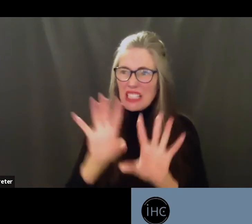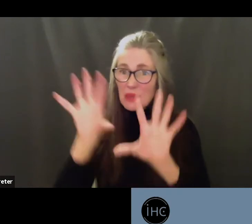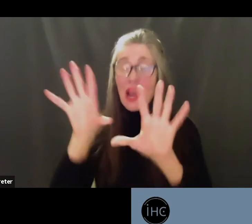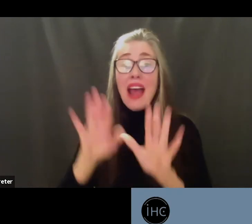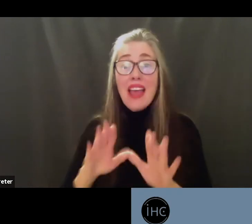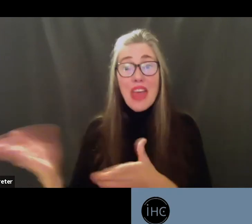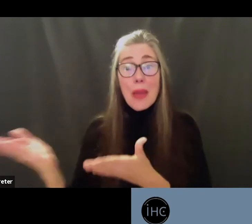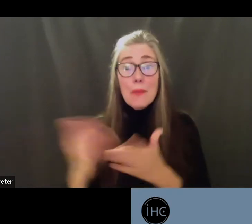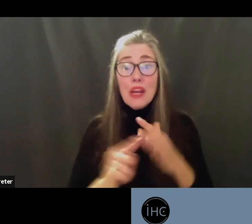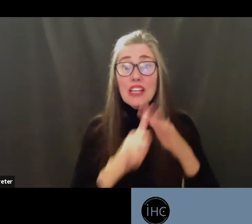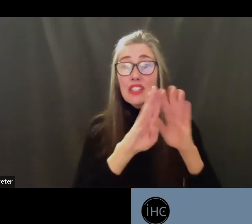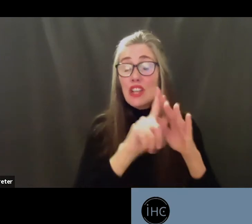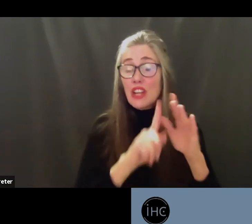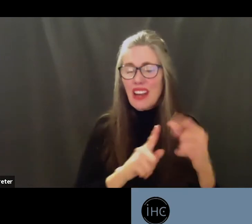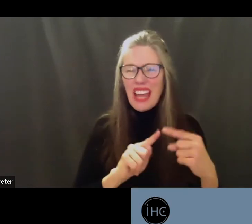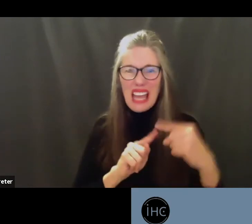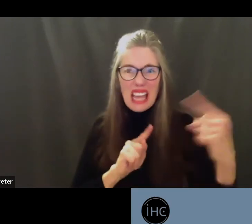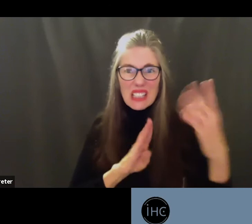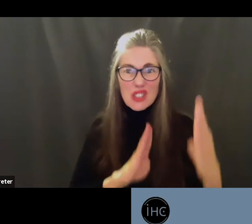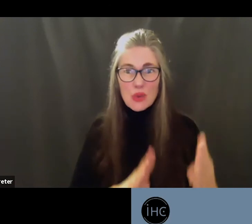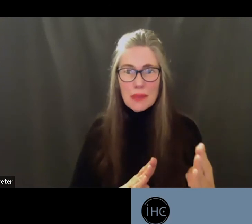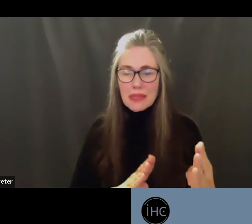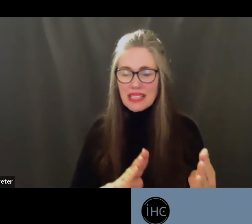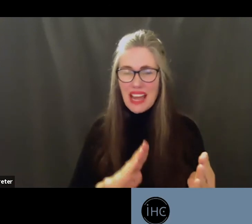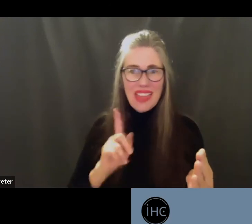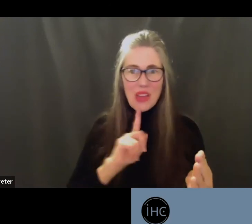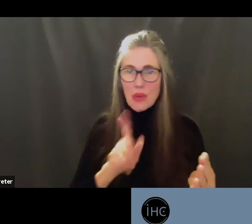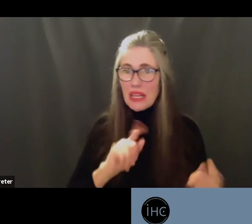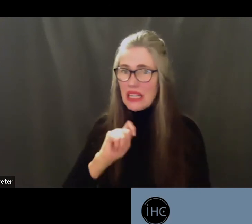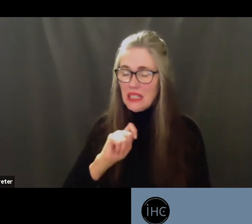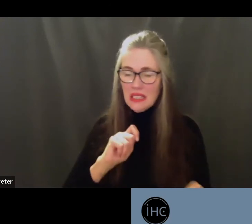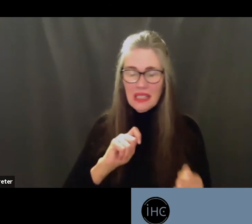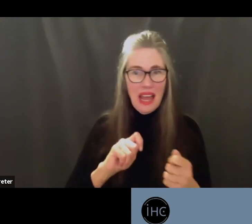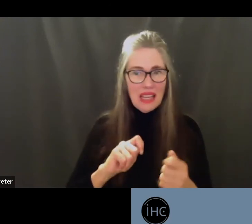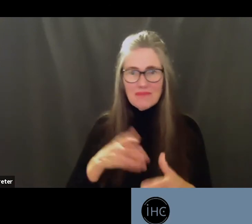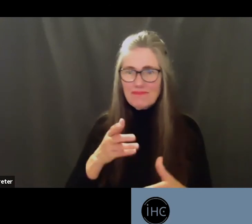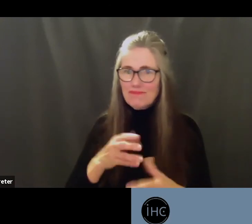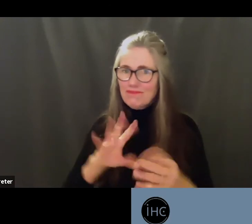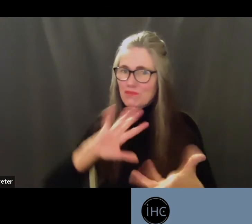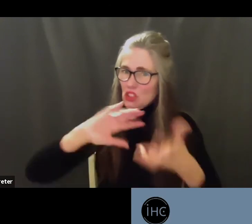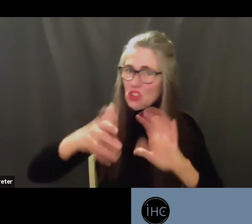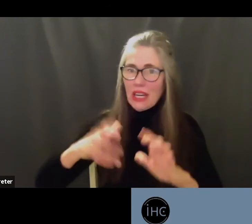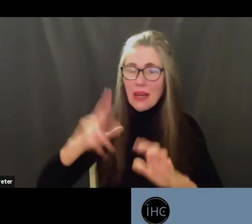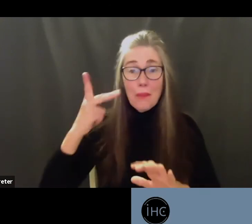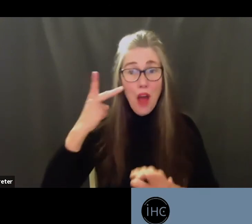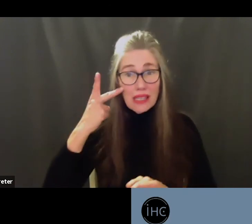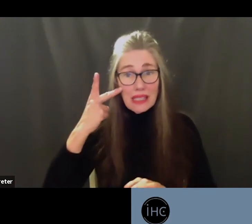extremists and they seem to shake up politics, but you can be sure that they are going to